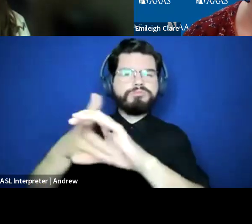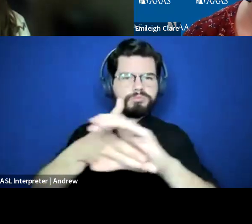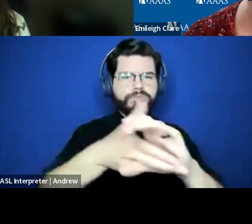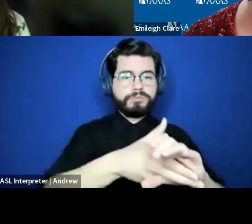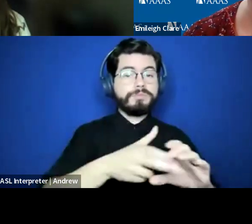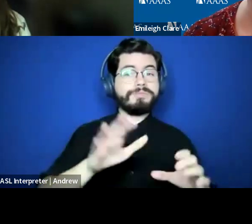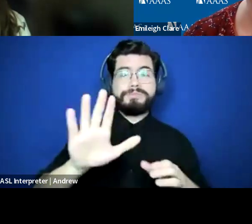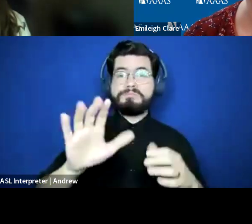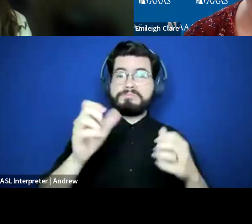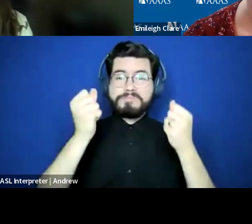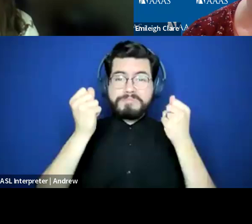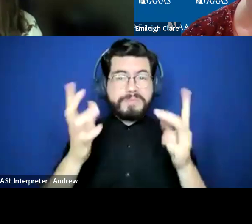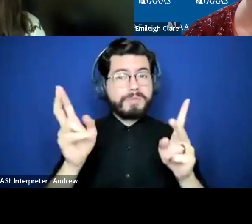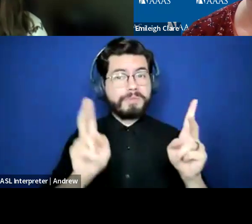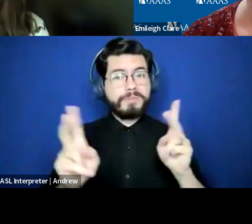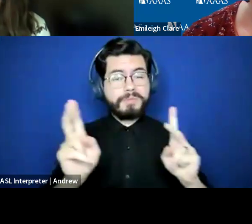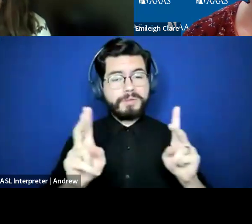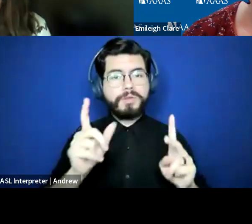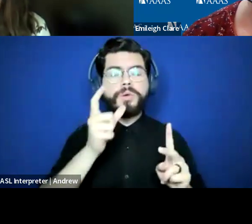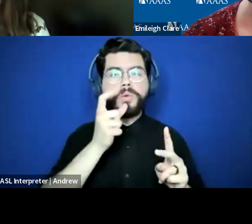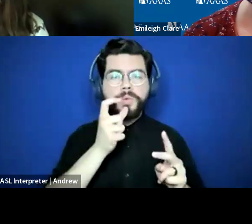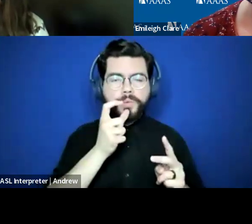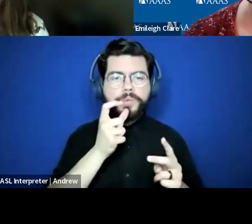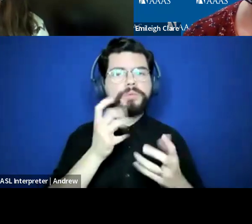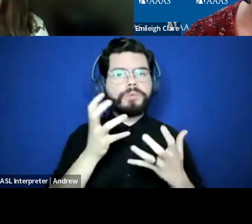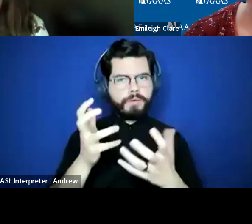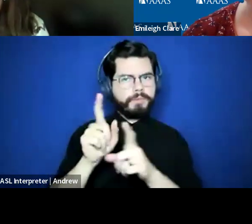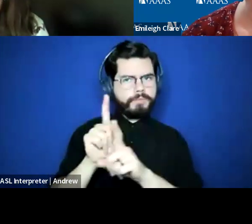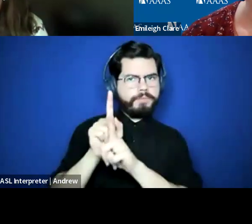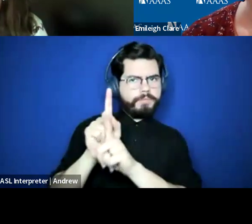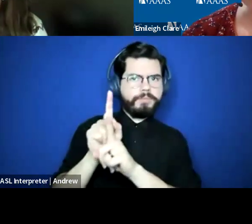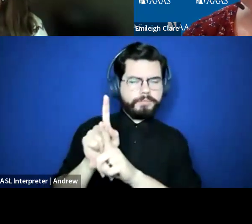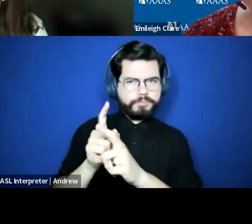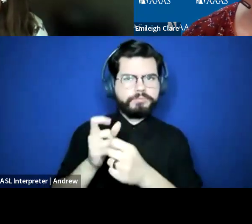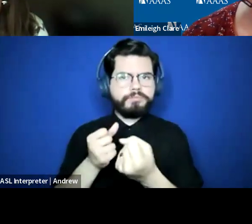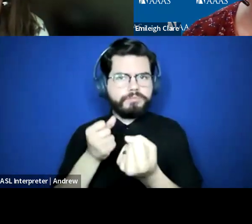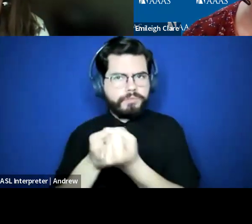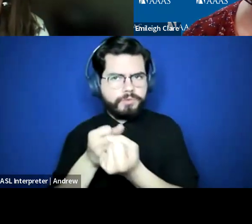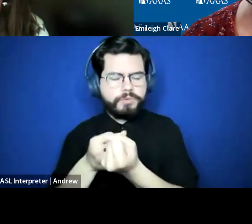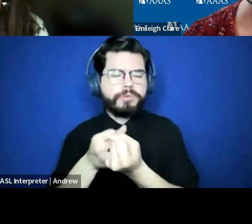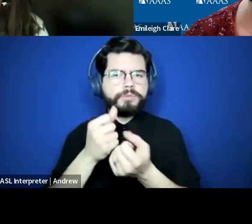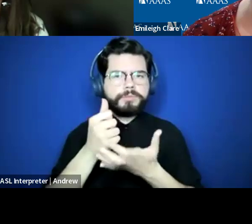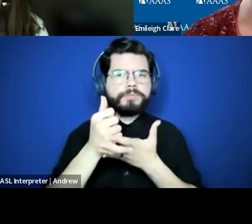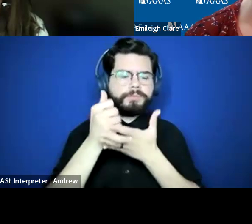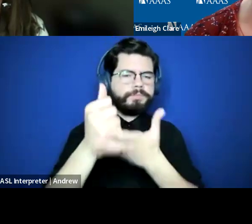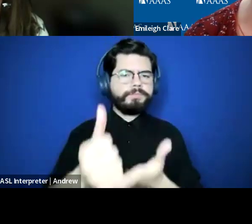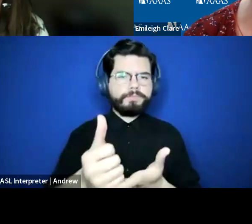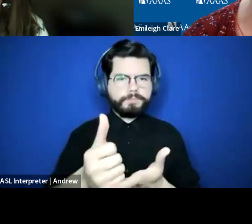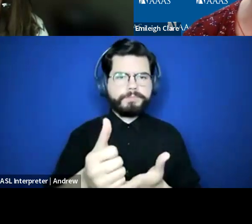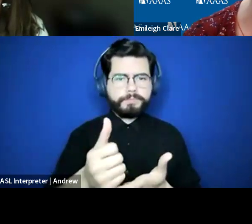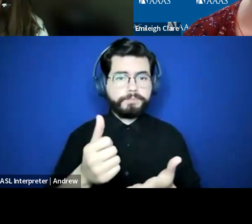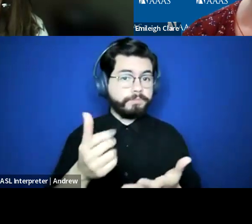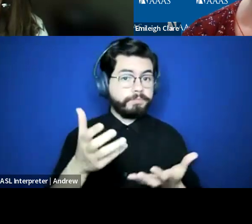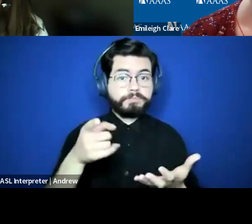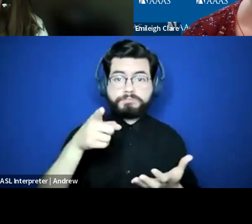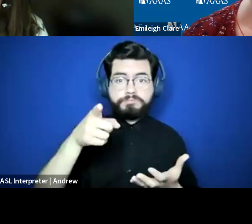so many people who are looking to mentor and support and to help. If you are